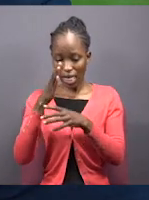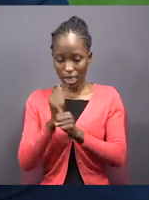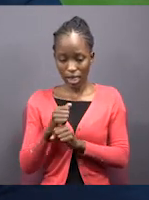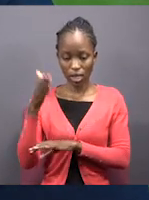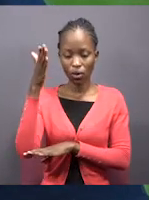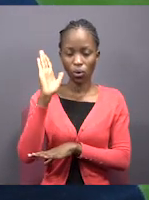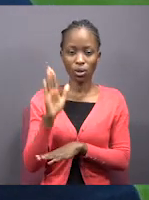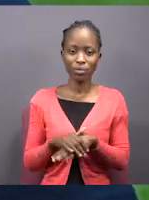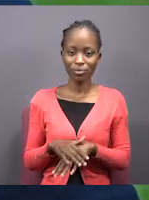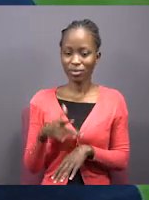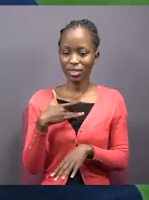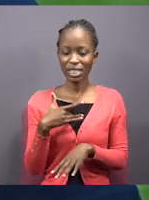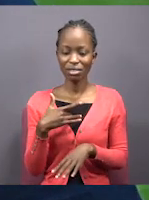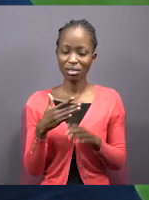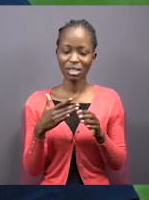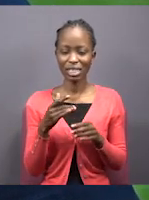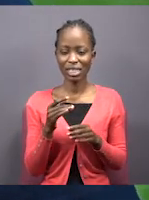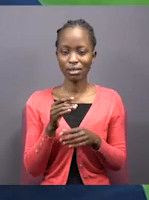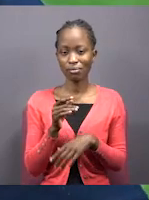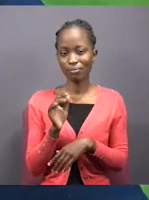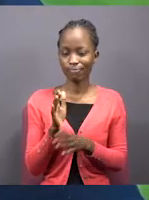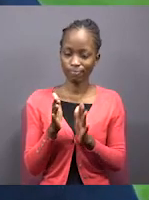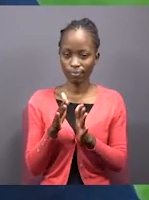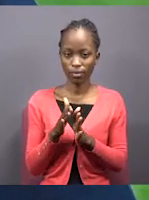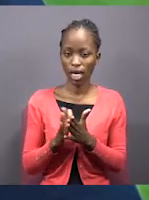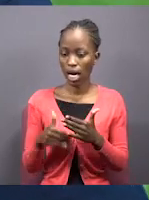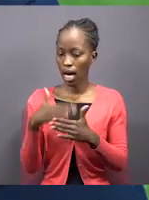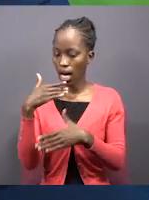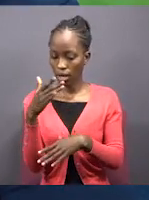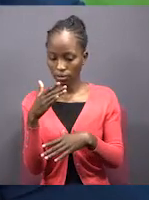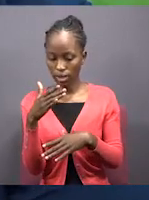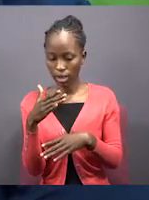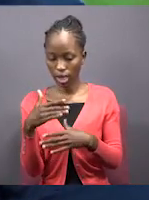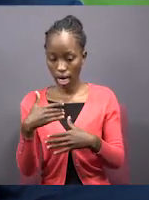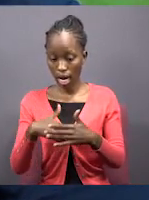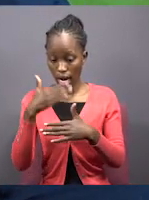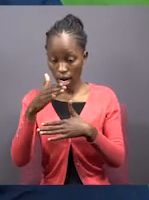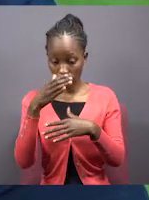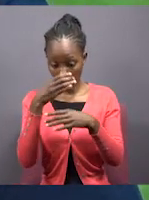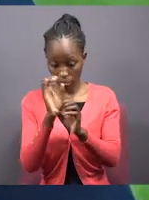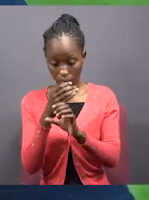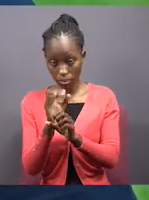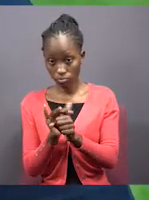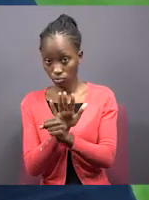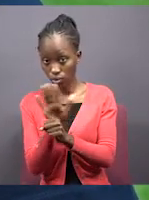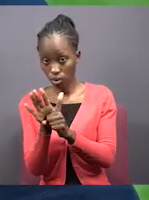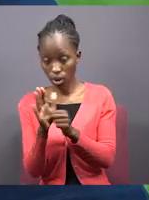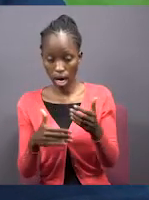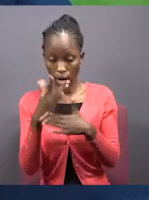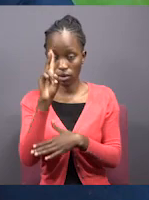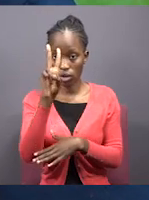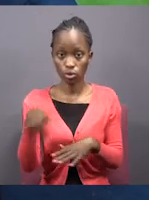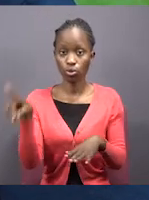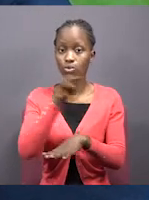being testing, after 2 days, the results came out, and my mother told me we were